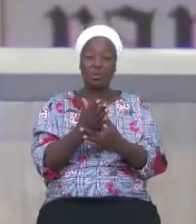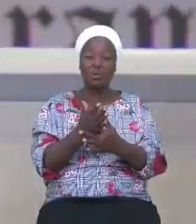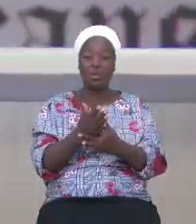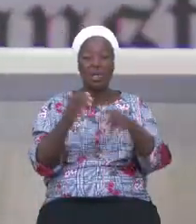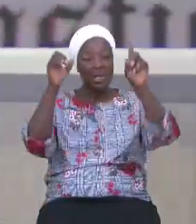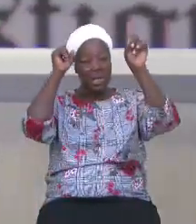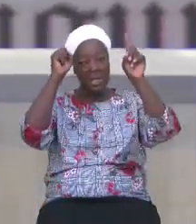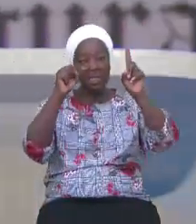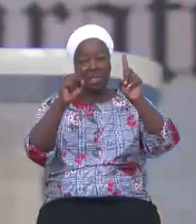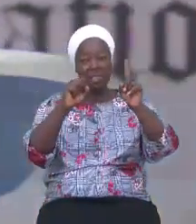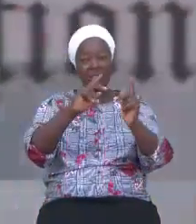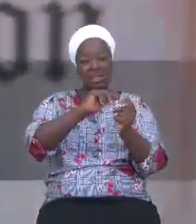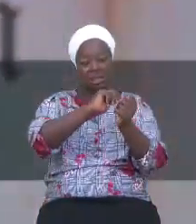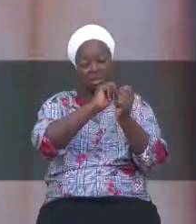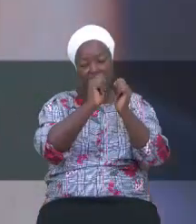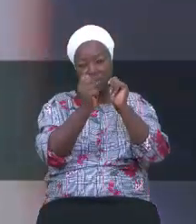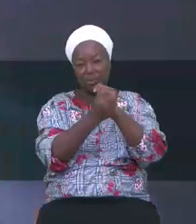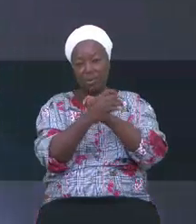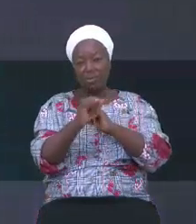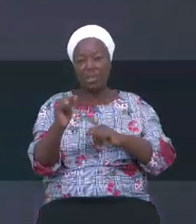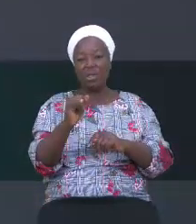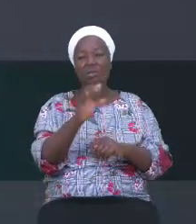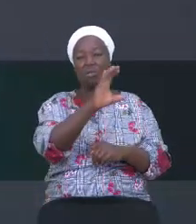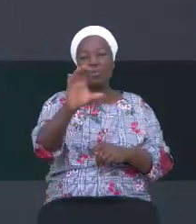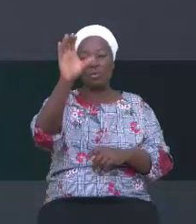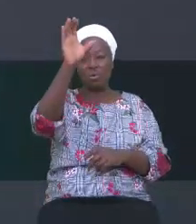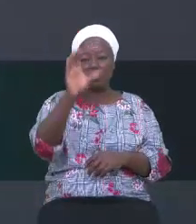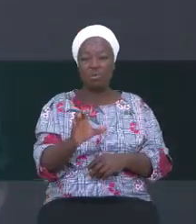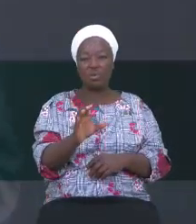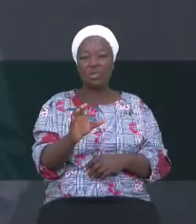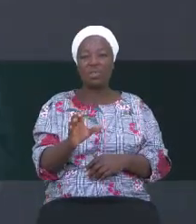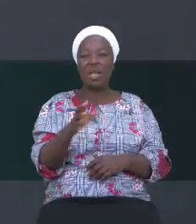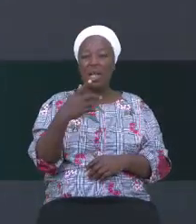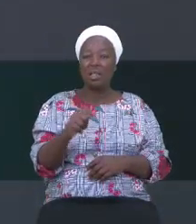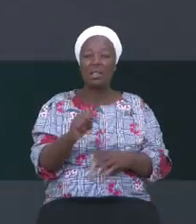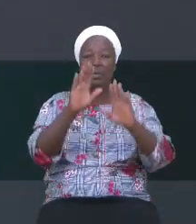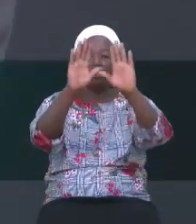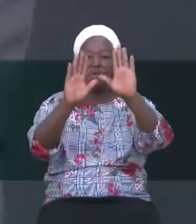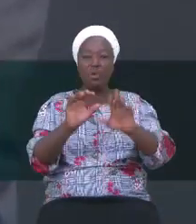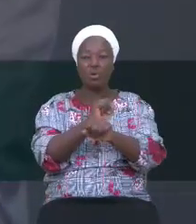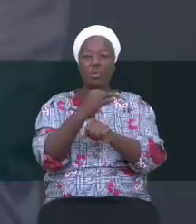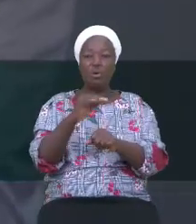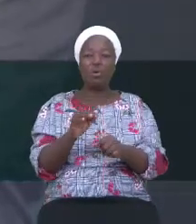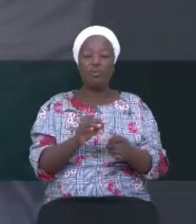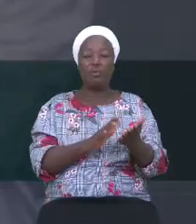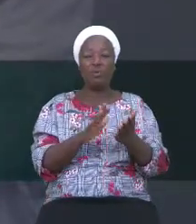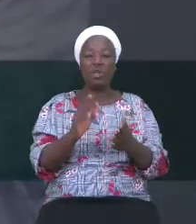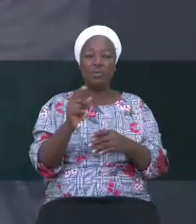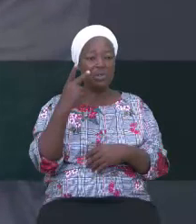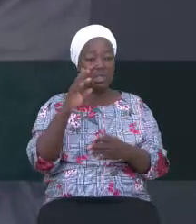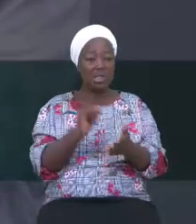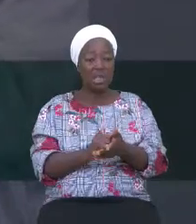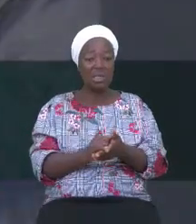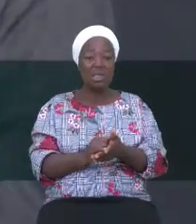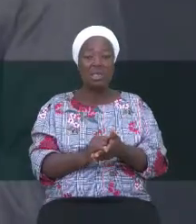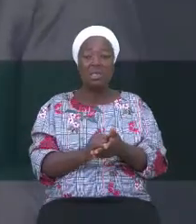his transforming cross. The miracle of glory. If you read that chapter